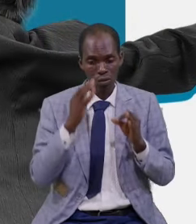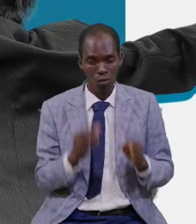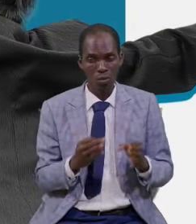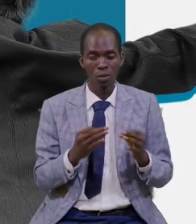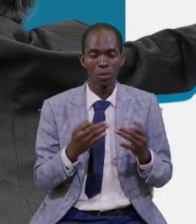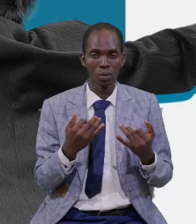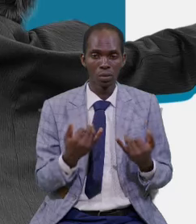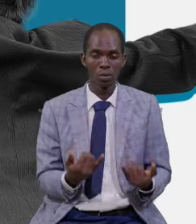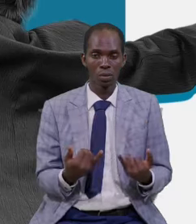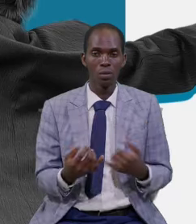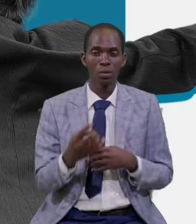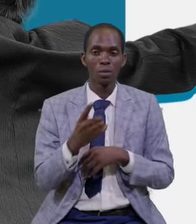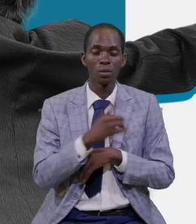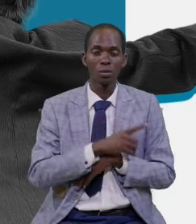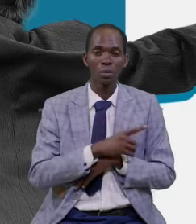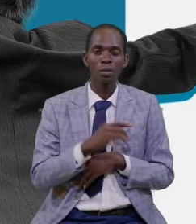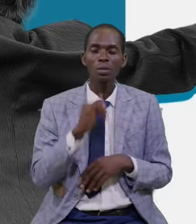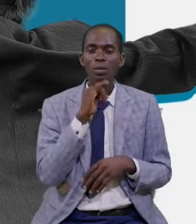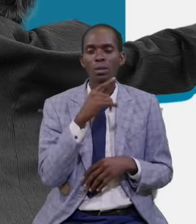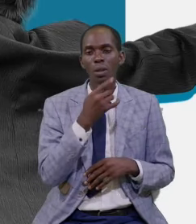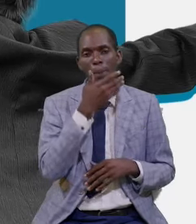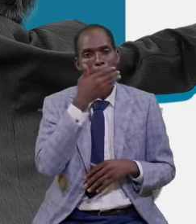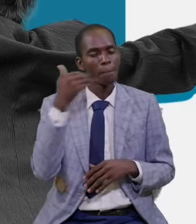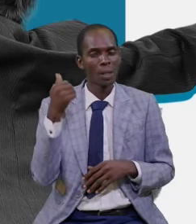is the best decision in your life.